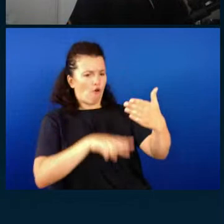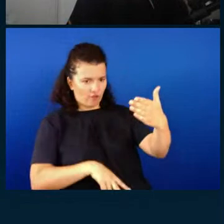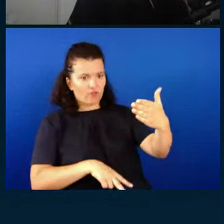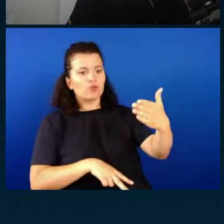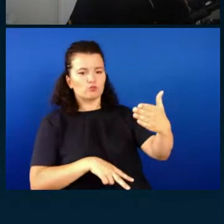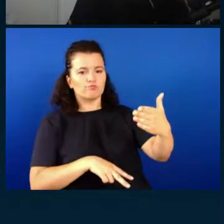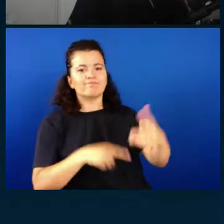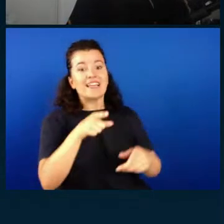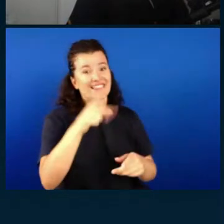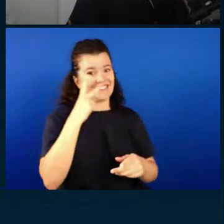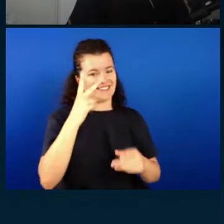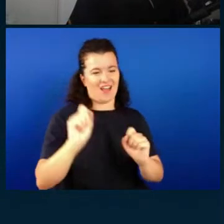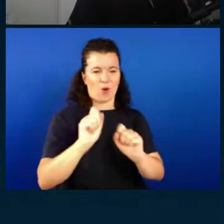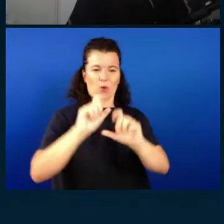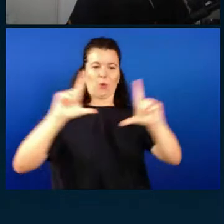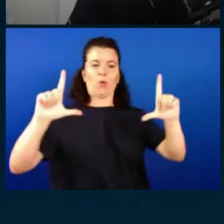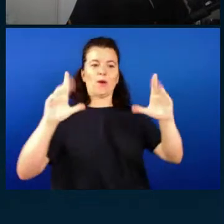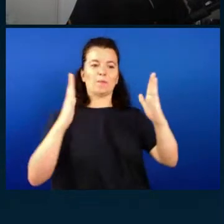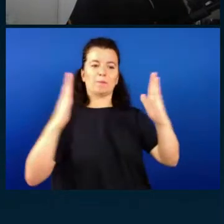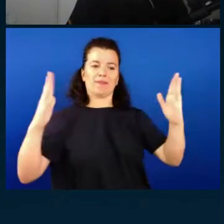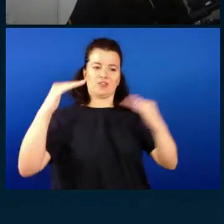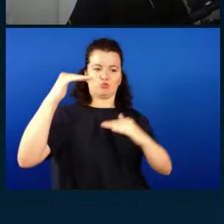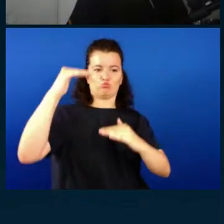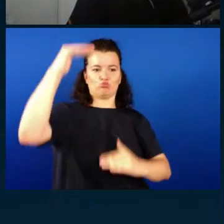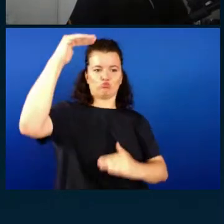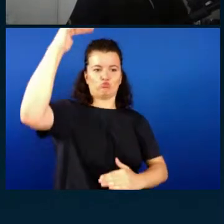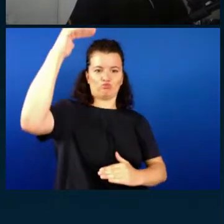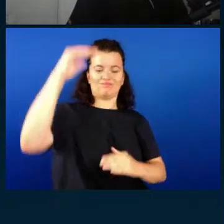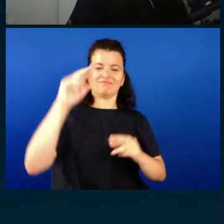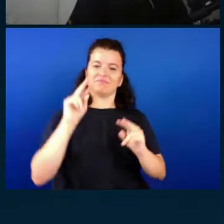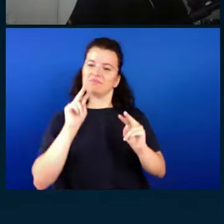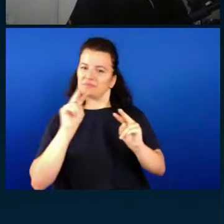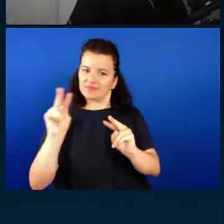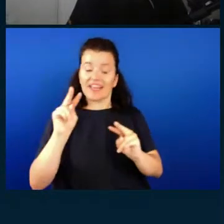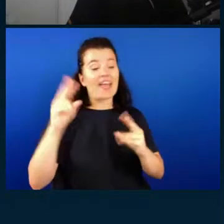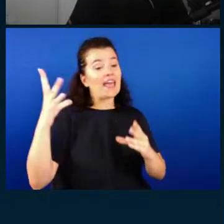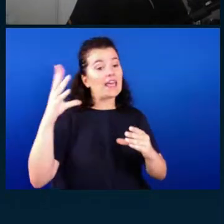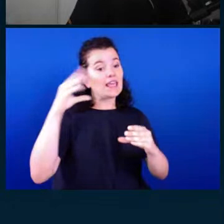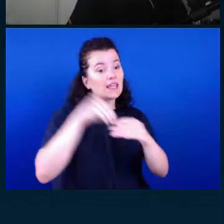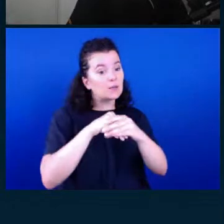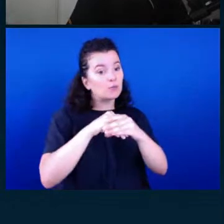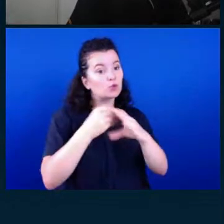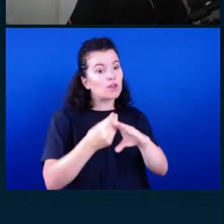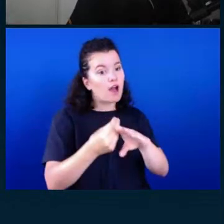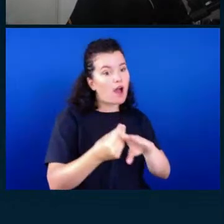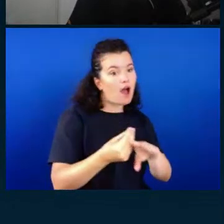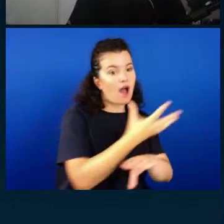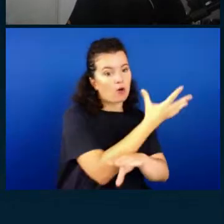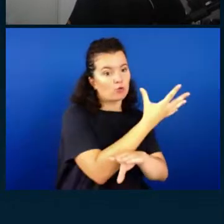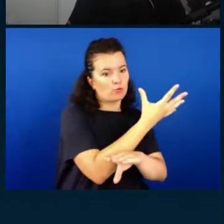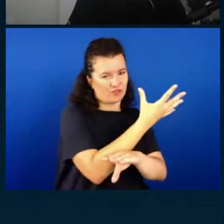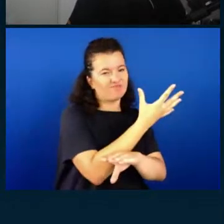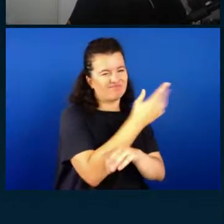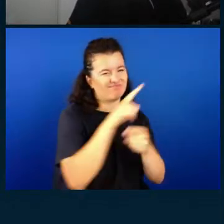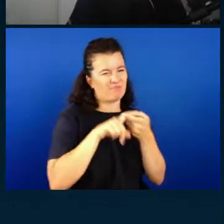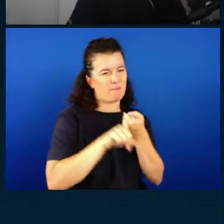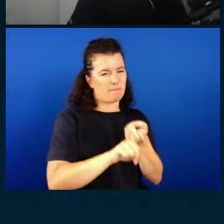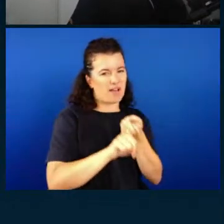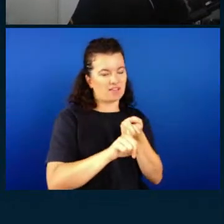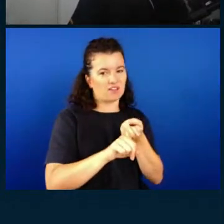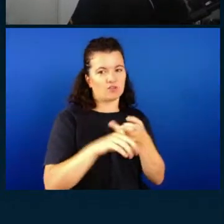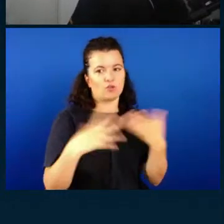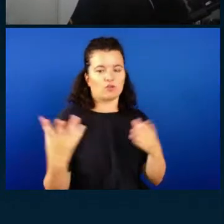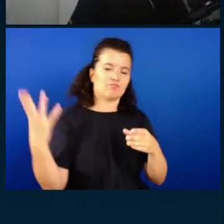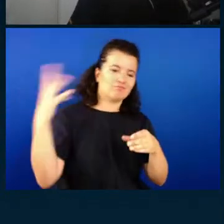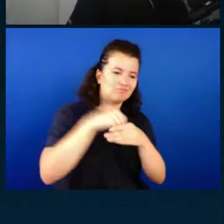saw, with the input and the output bindings and what triggers you can use, but actually the input and the output